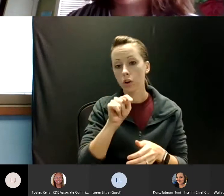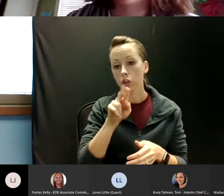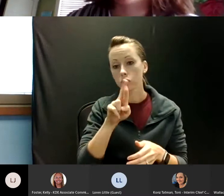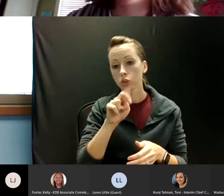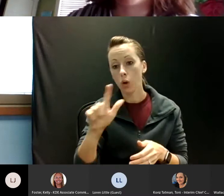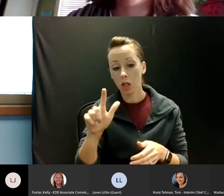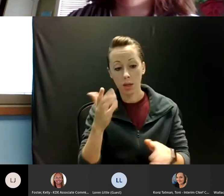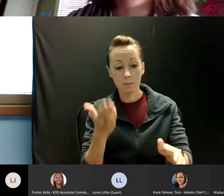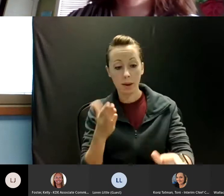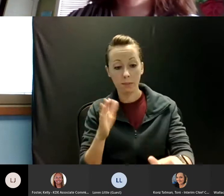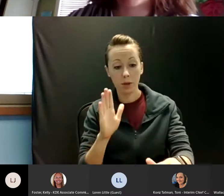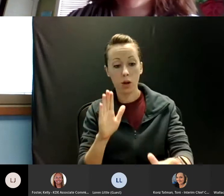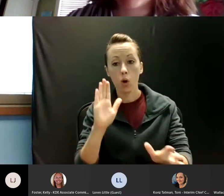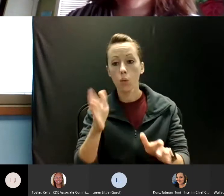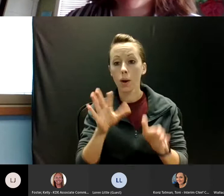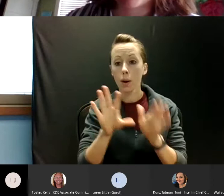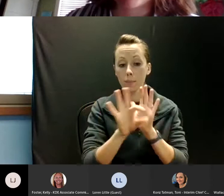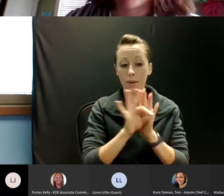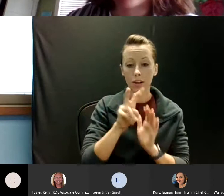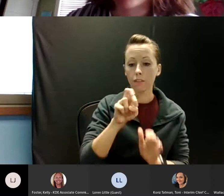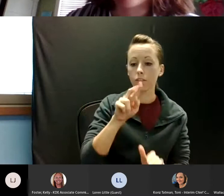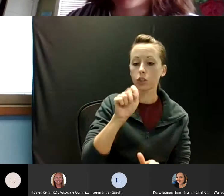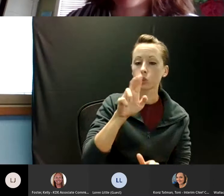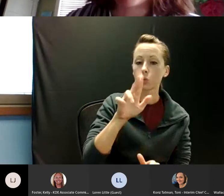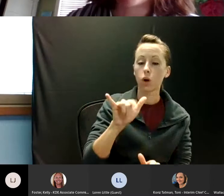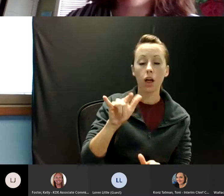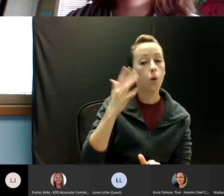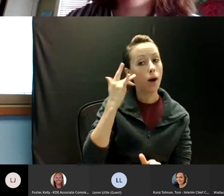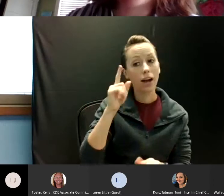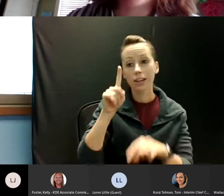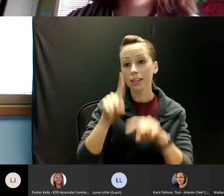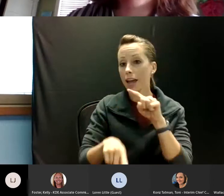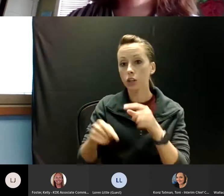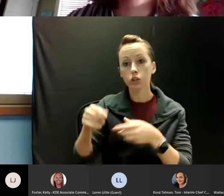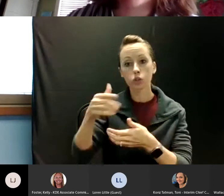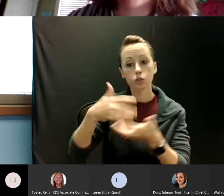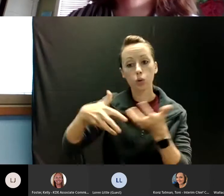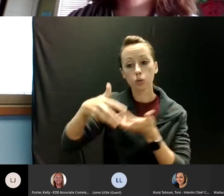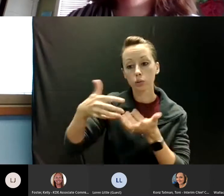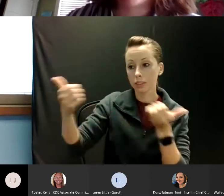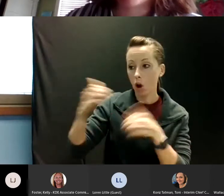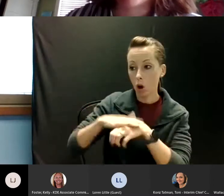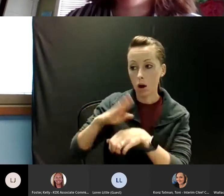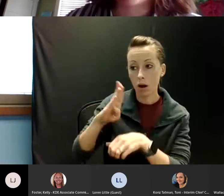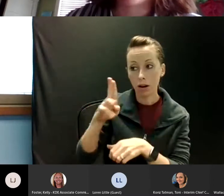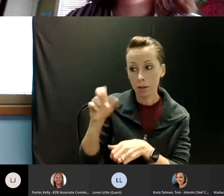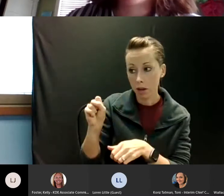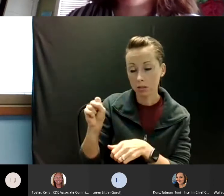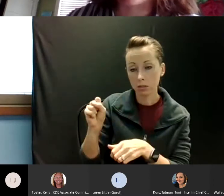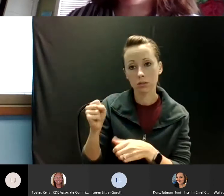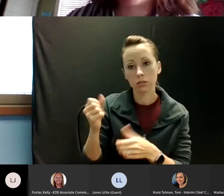because there's no way that you can social distance on buses and have everyone bus to school. And I'm also really concerned about